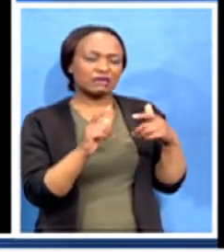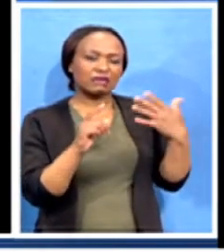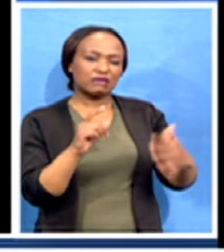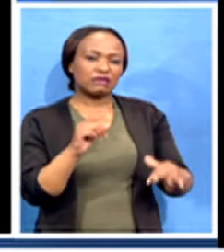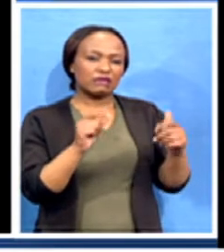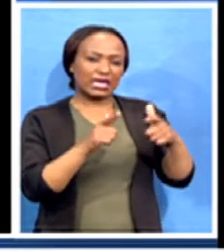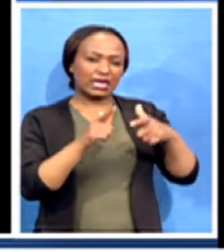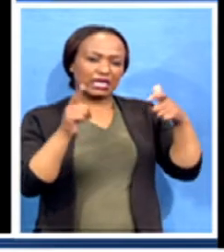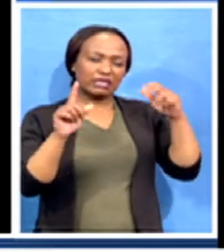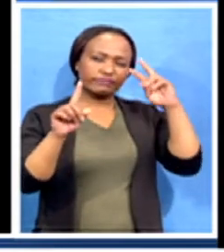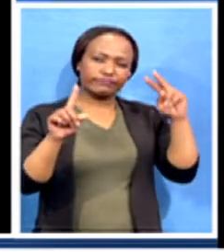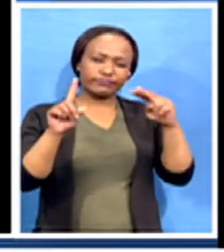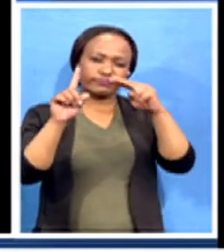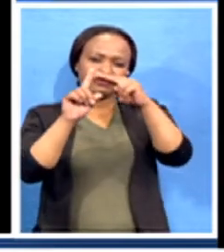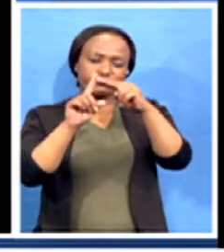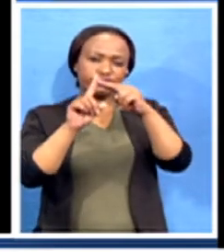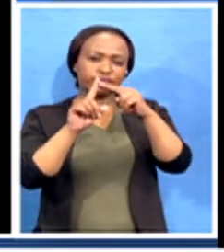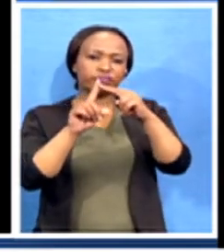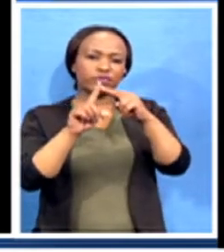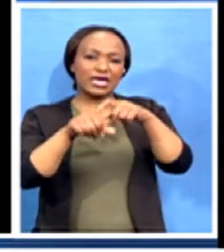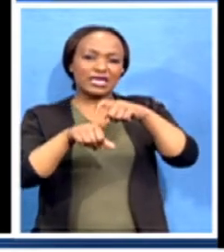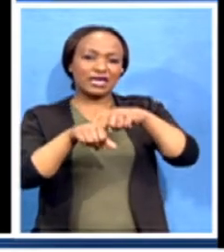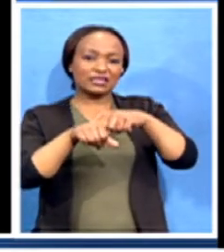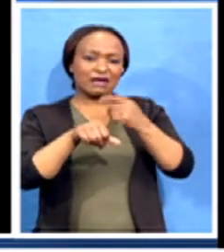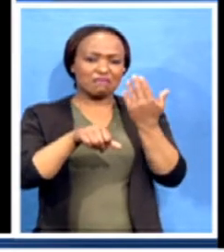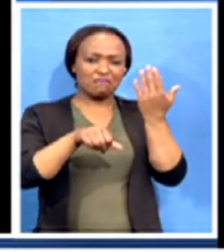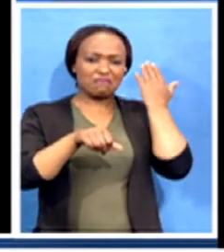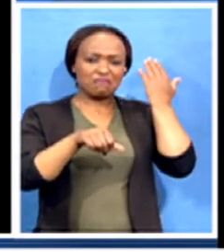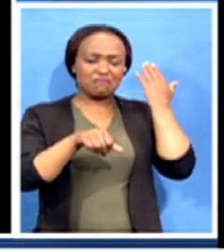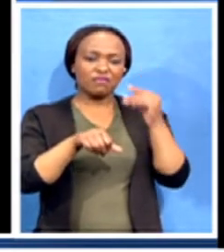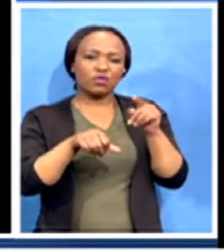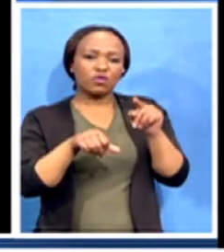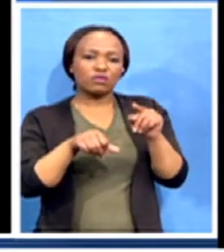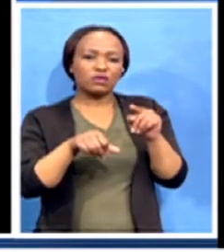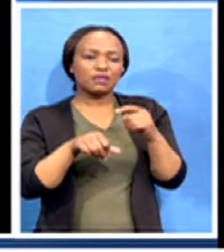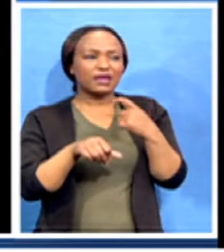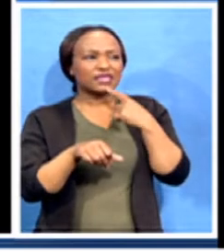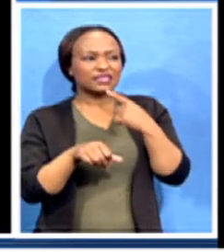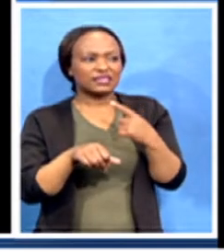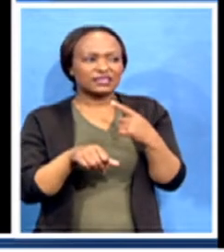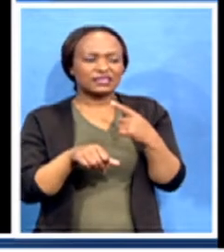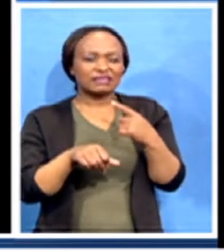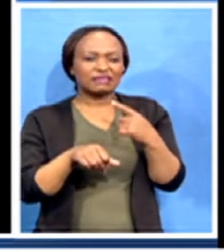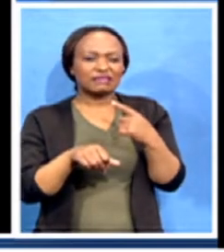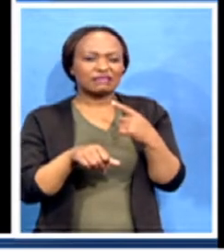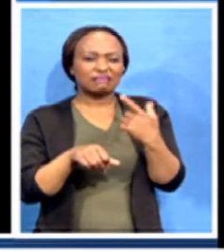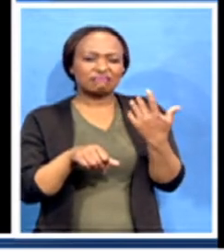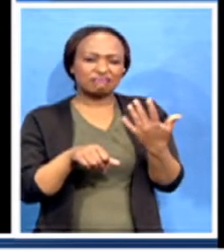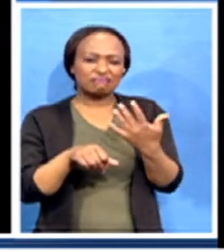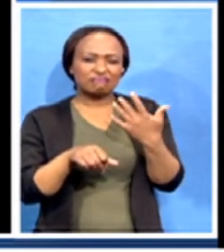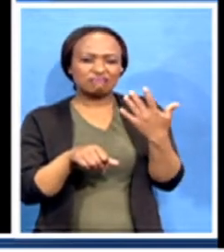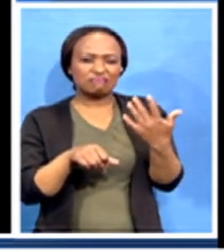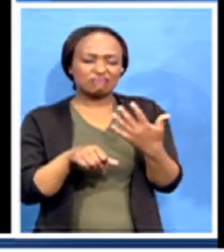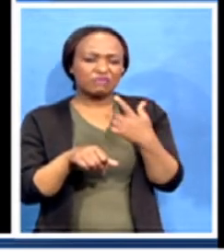people who have seen during this period of what I call a